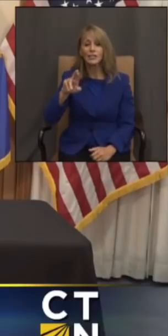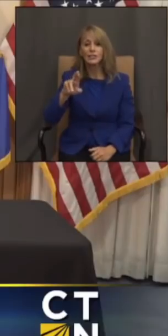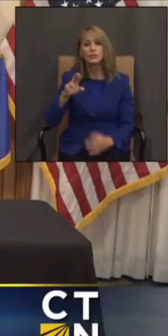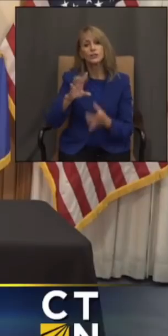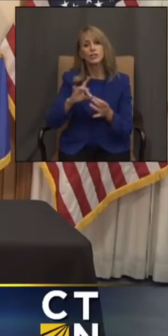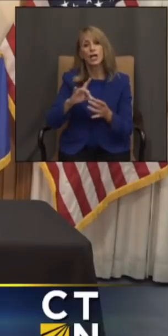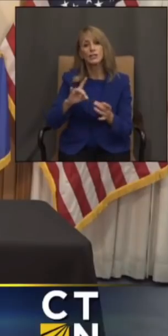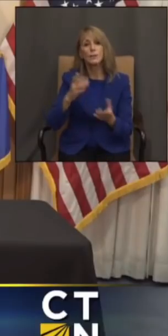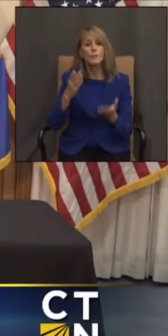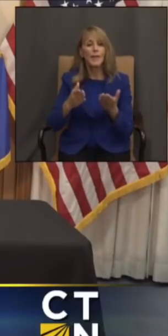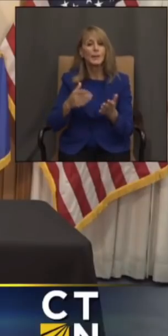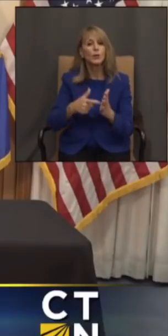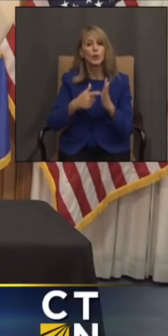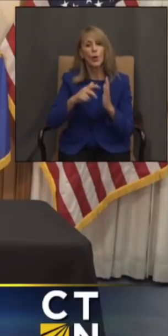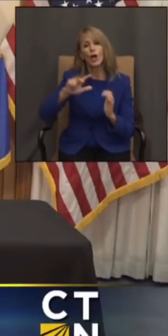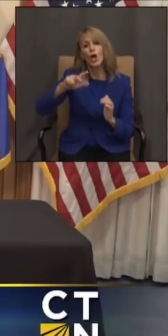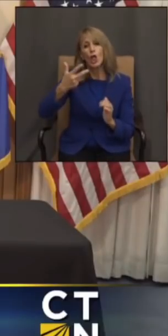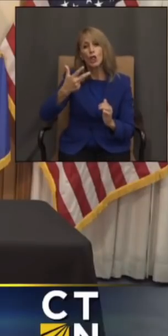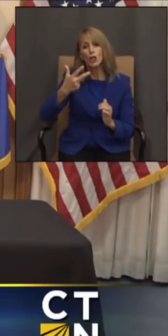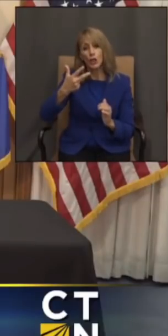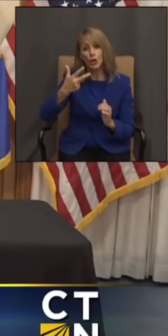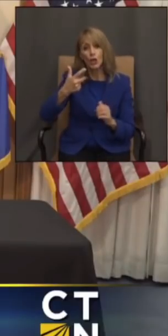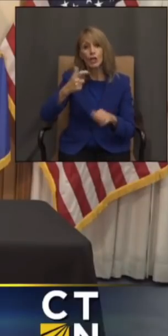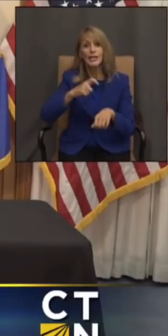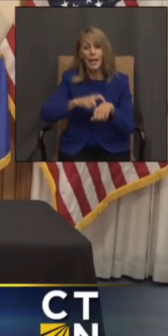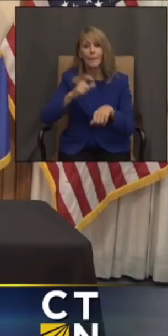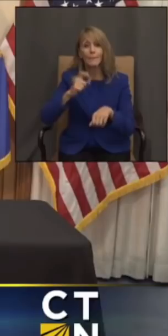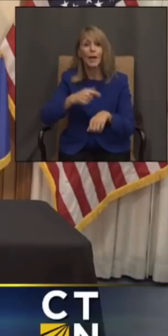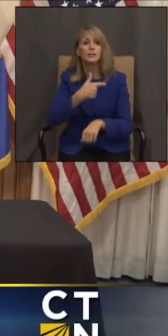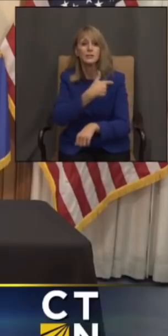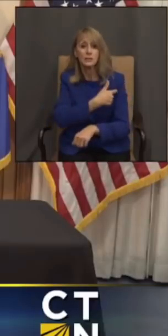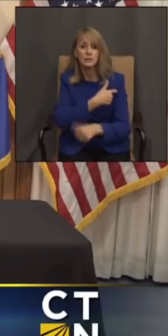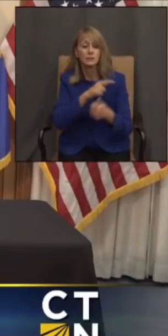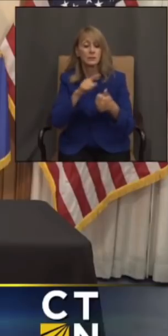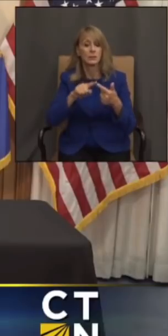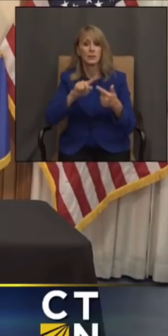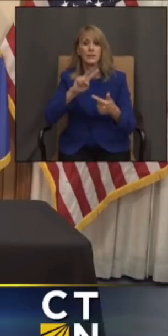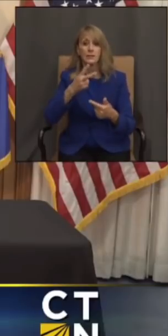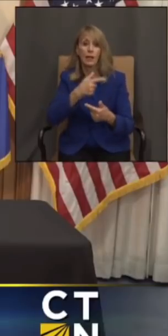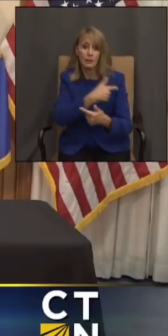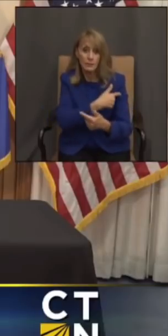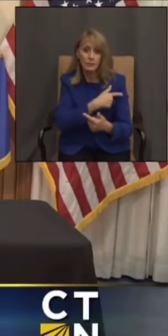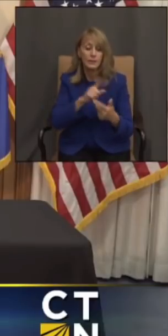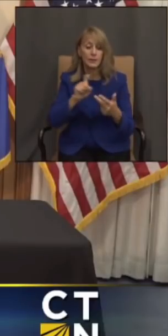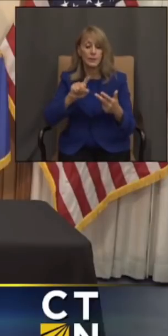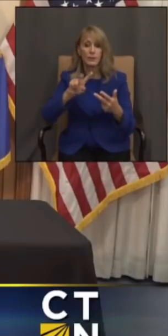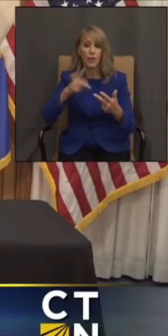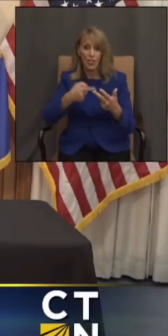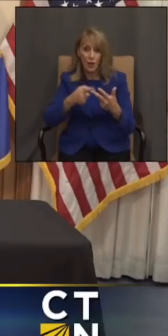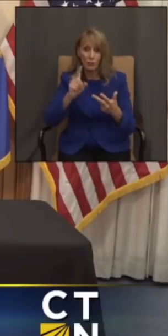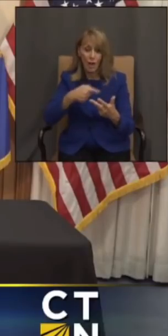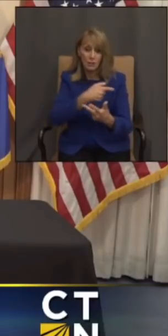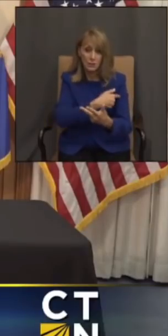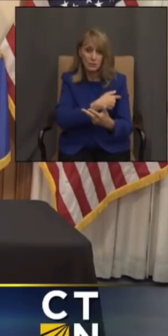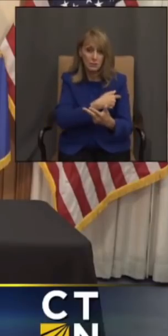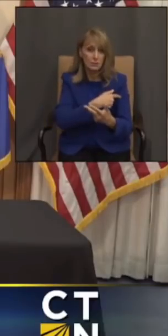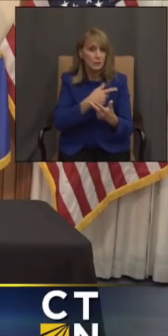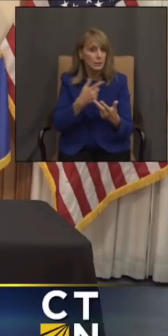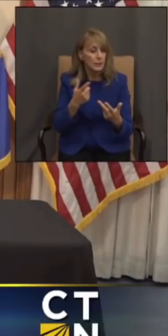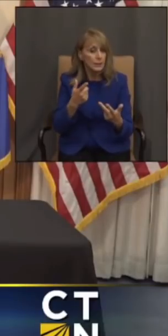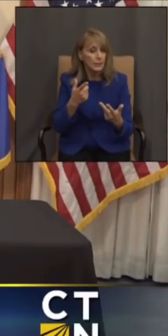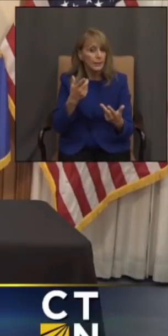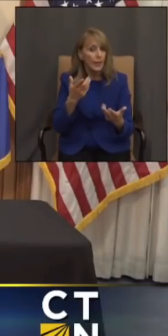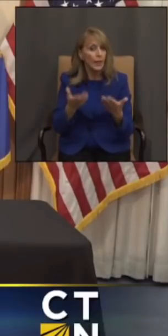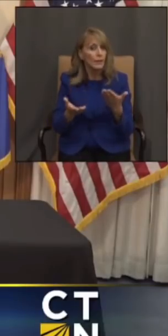vaccine dose is likely needed. Is your administration shocked by this and about a potential annual boosters that may